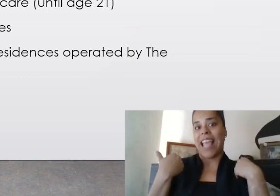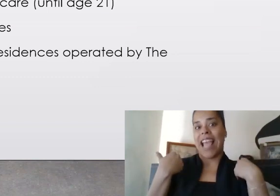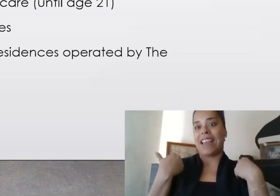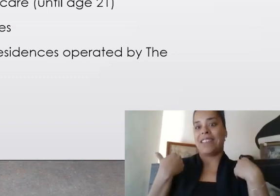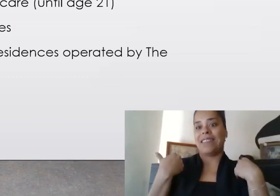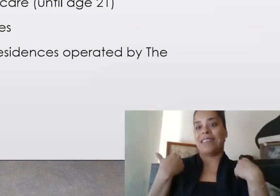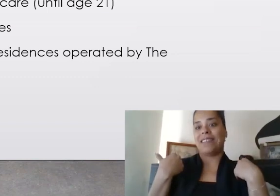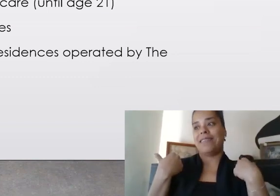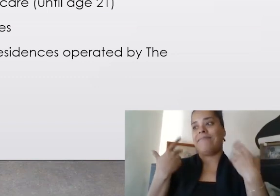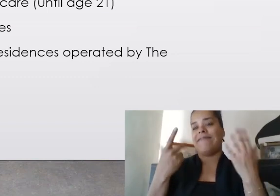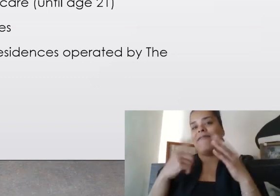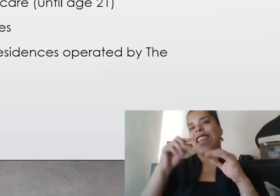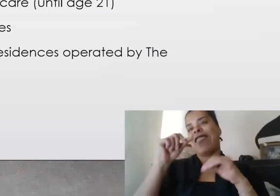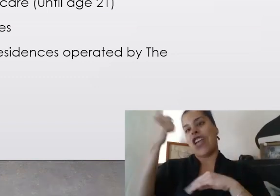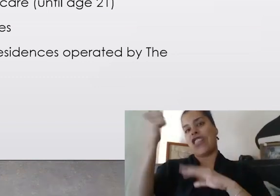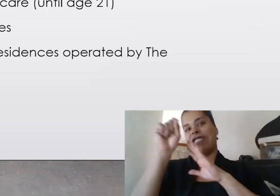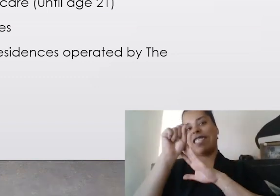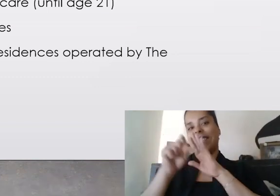in other states.